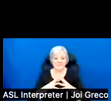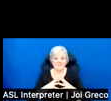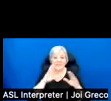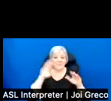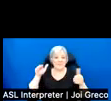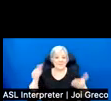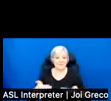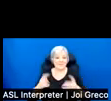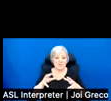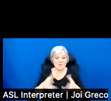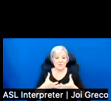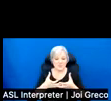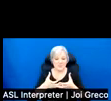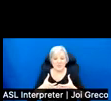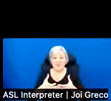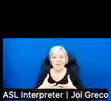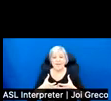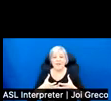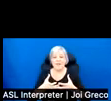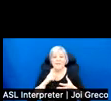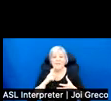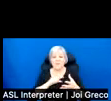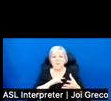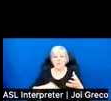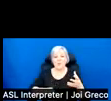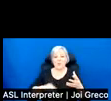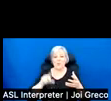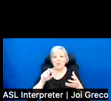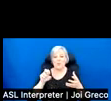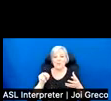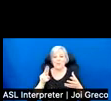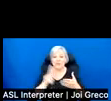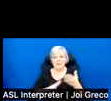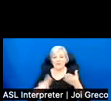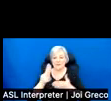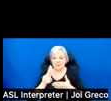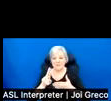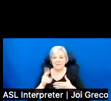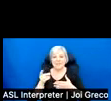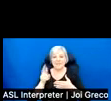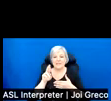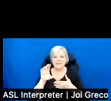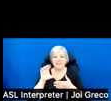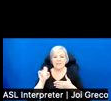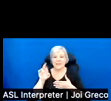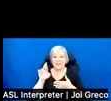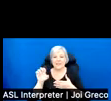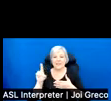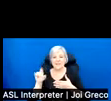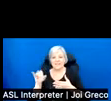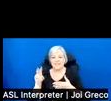a group of our colleagues who are from Queen's University. This is Dr. Claire Davies, Dr.